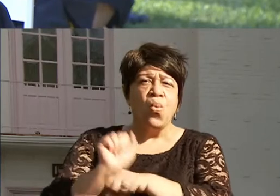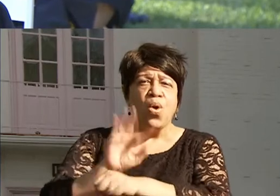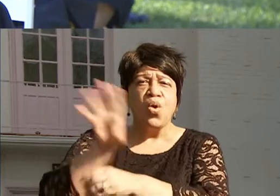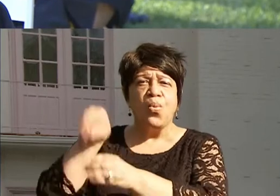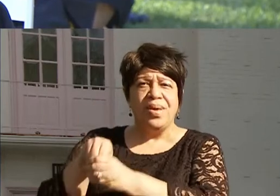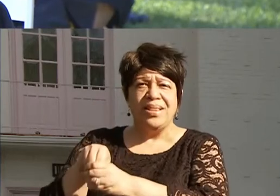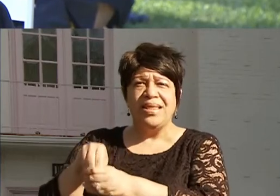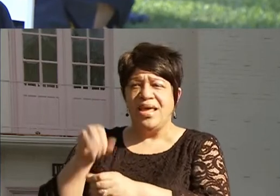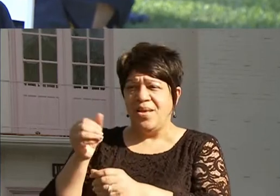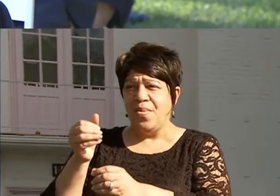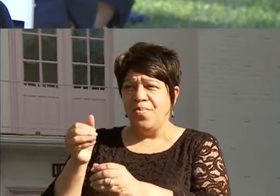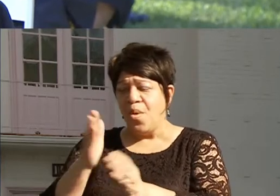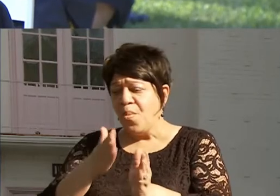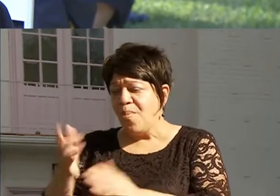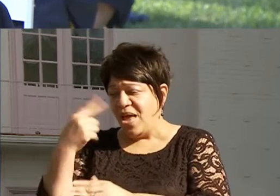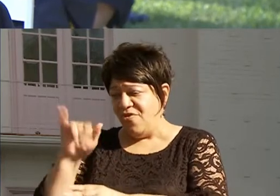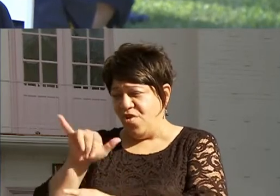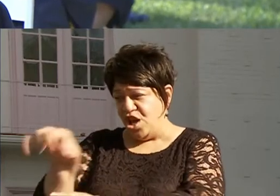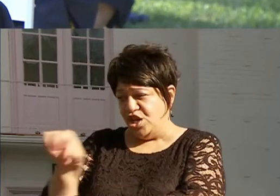But look at you now.